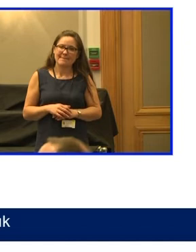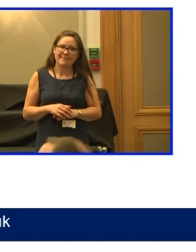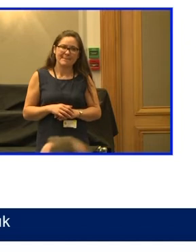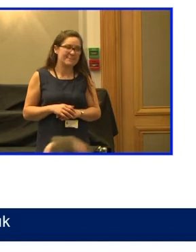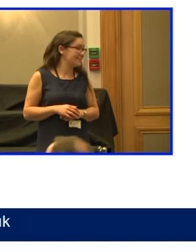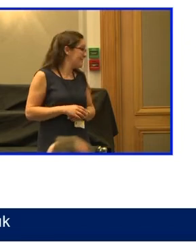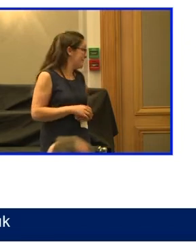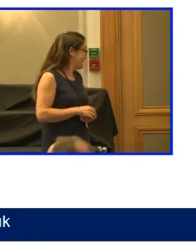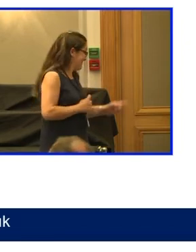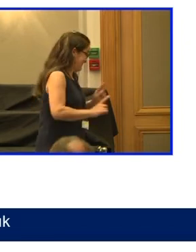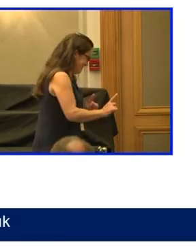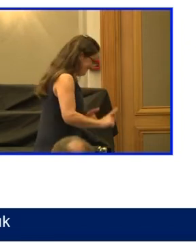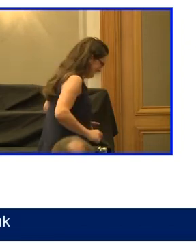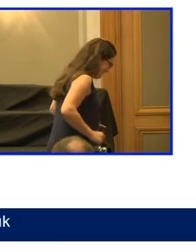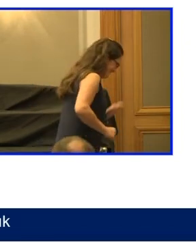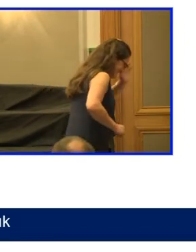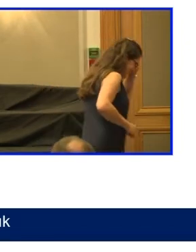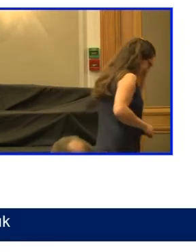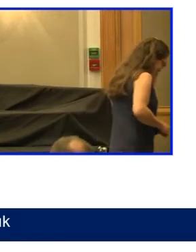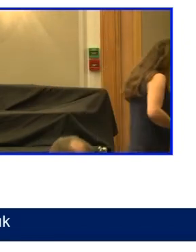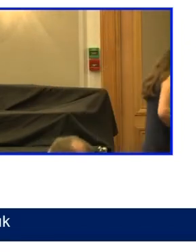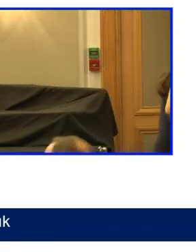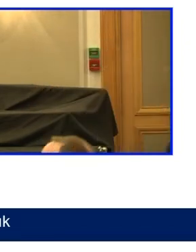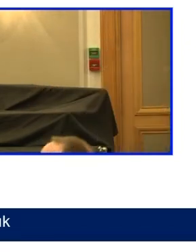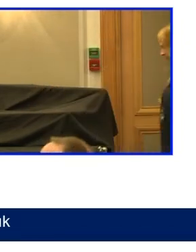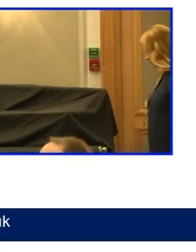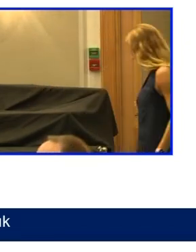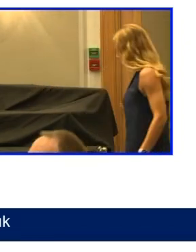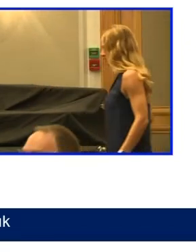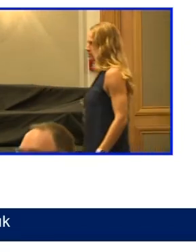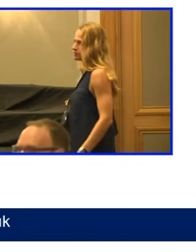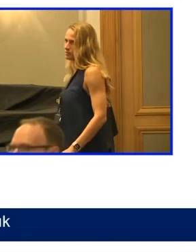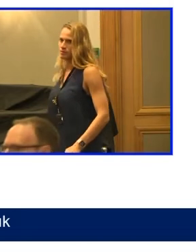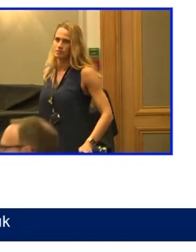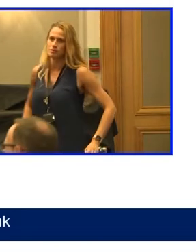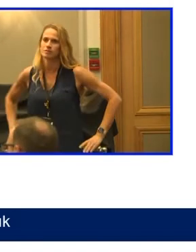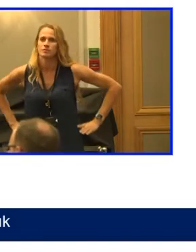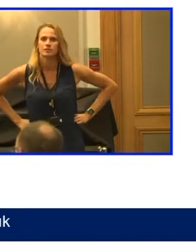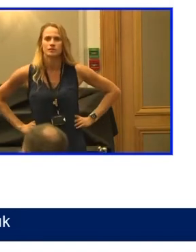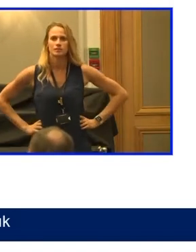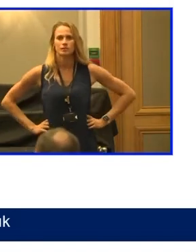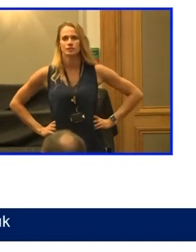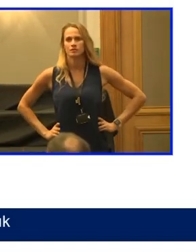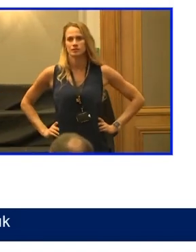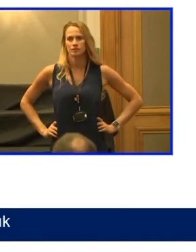Ooh, speak now or forever hold your peace. Yeah, go for it, yeah. Good night, over there, that's great, thanks.